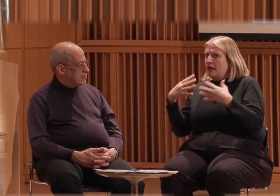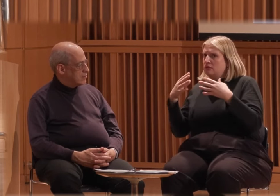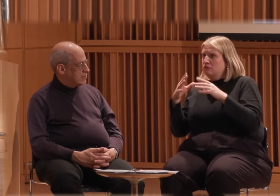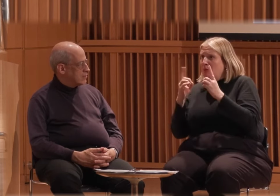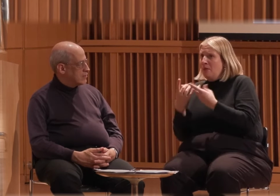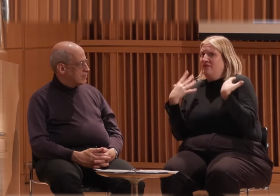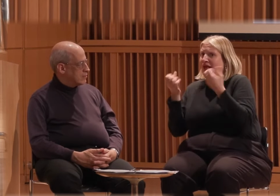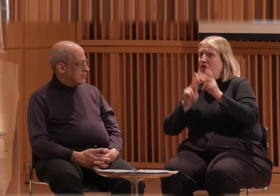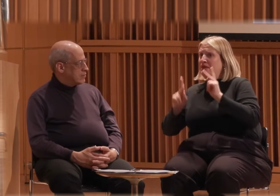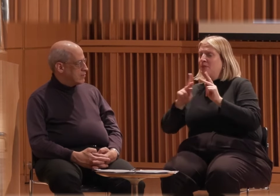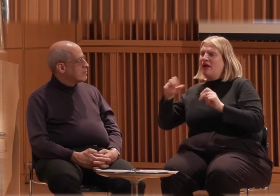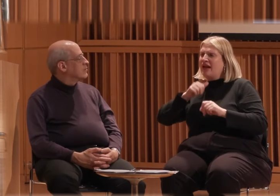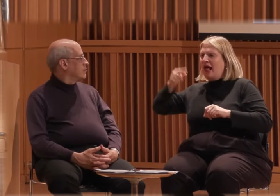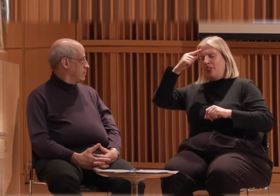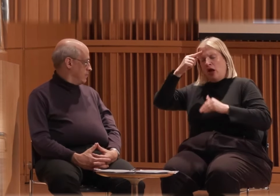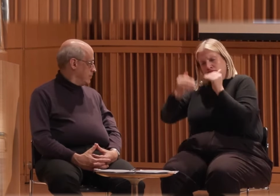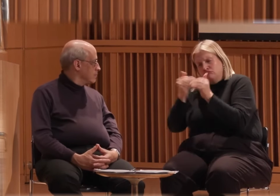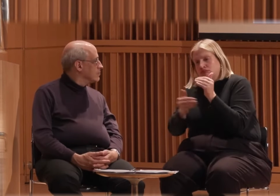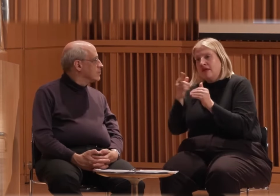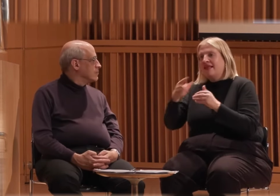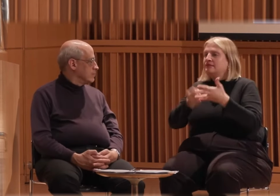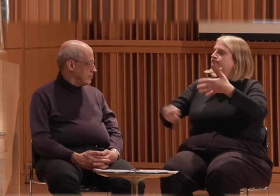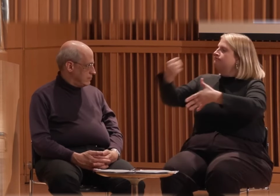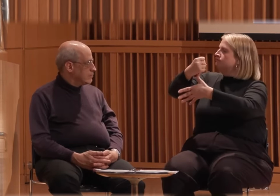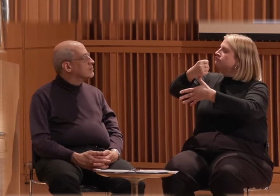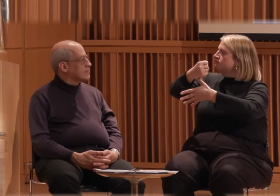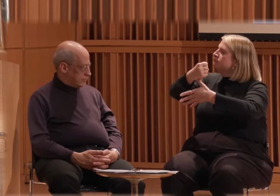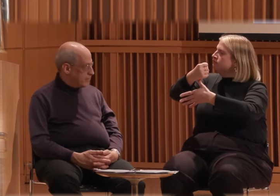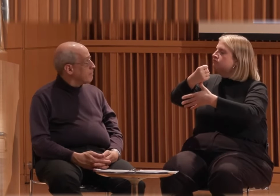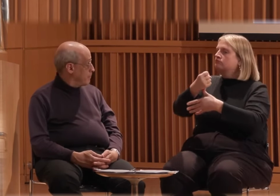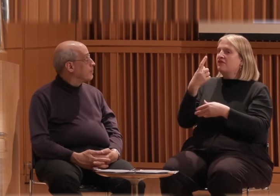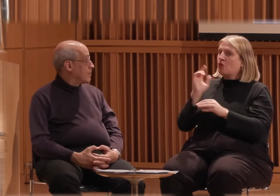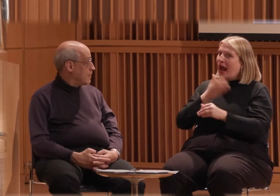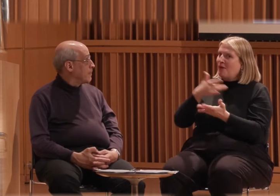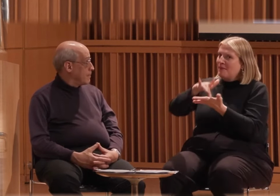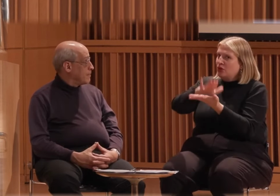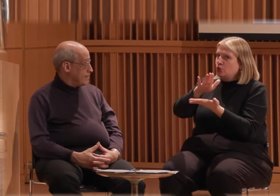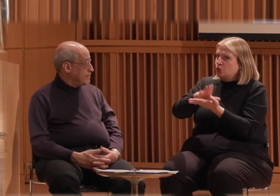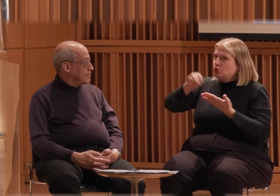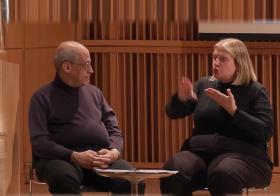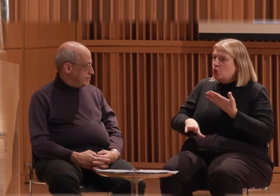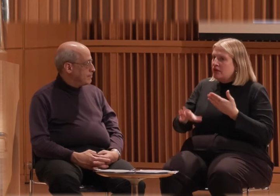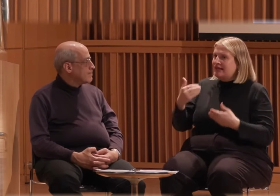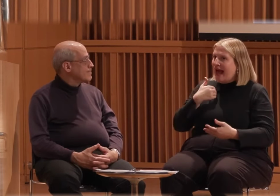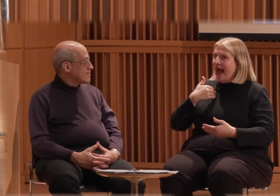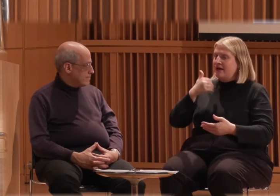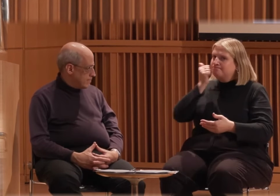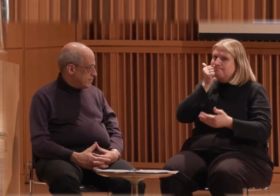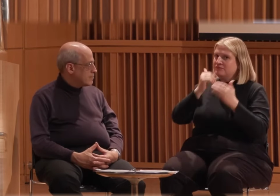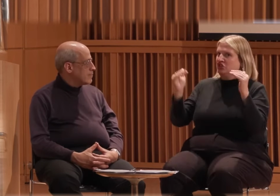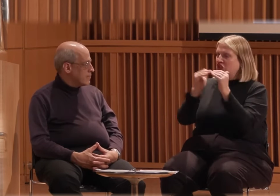not have thought through, like, oh, this is a priority for our middle school students, that